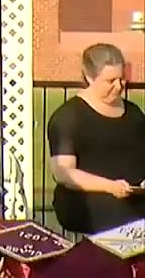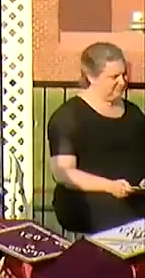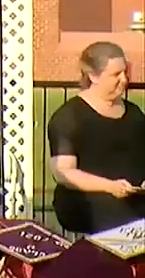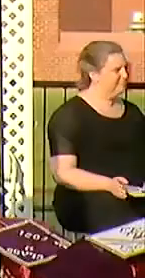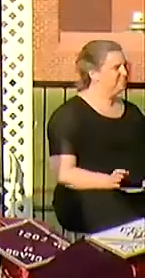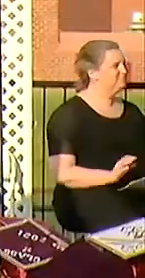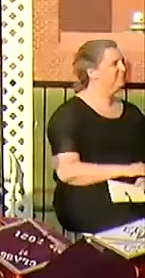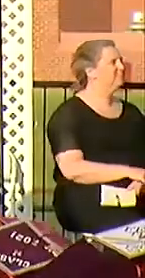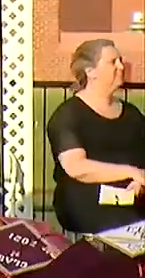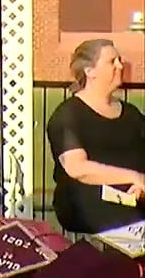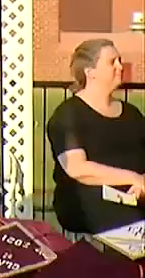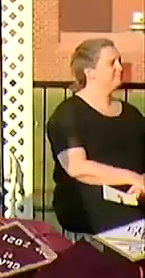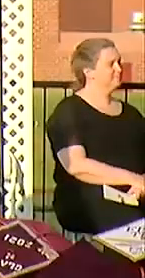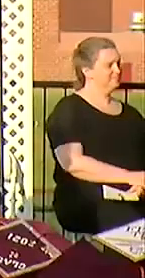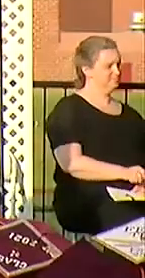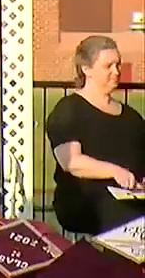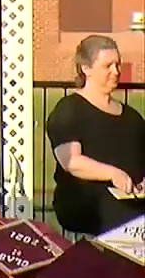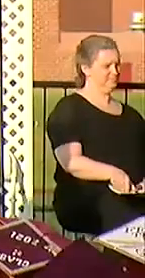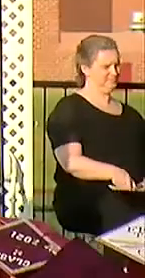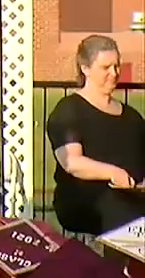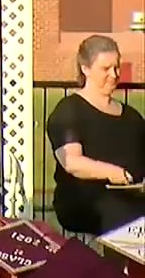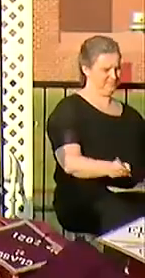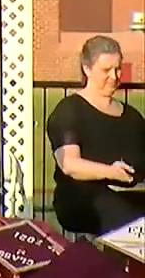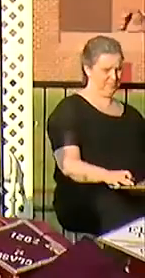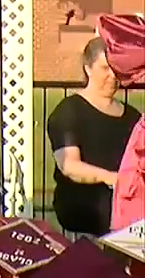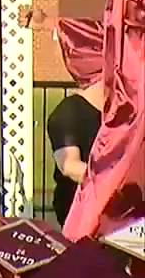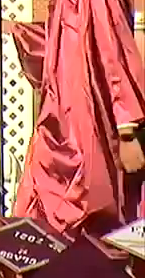Jacob Joshua Ivanov.